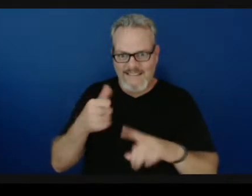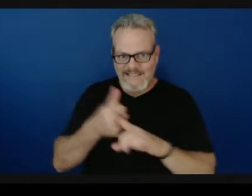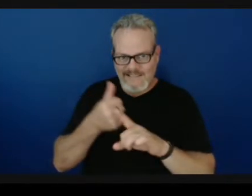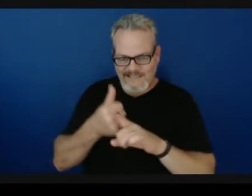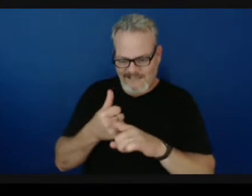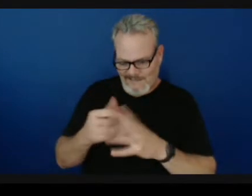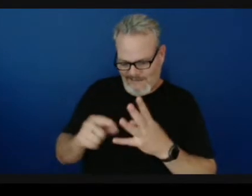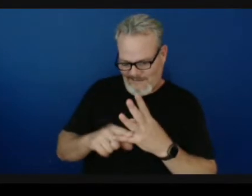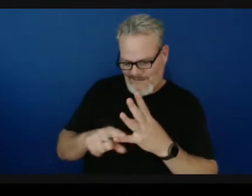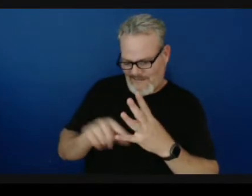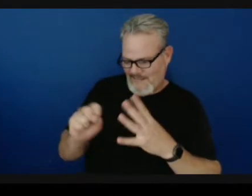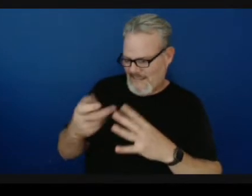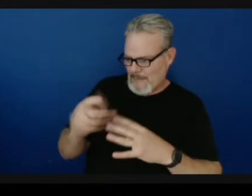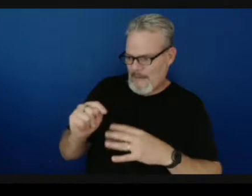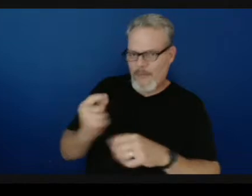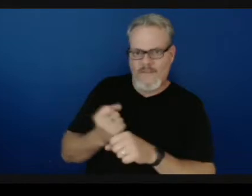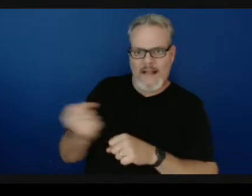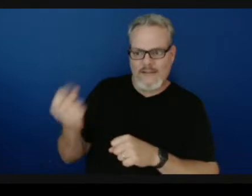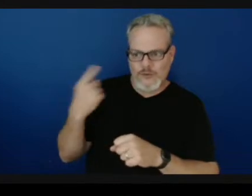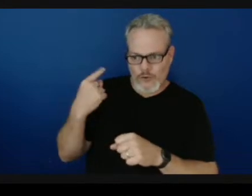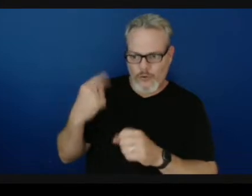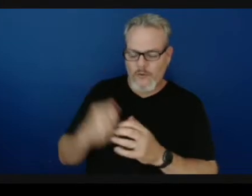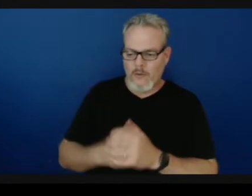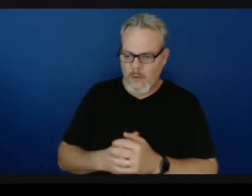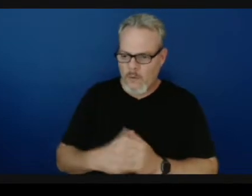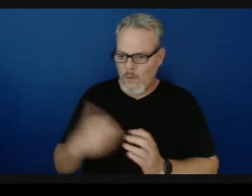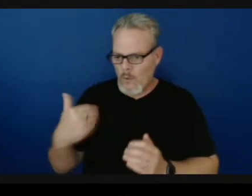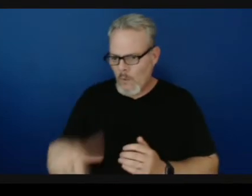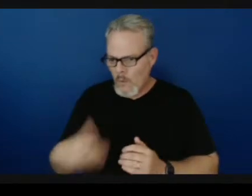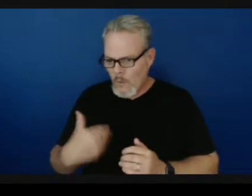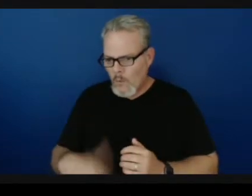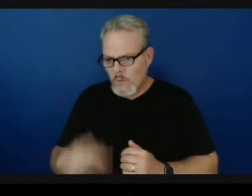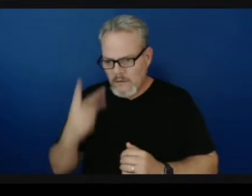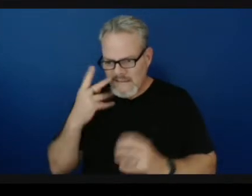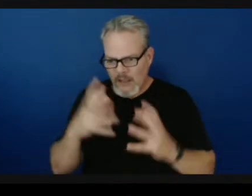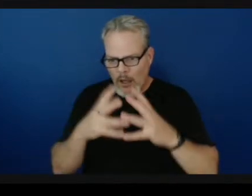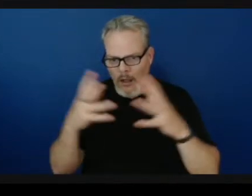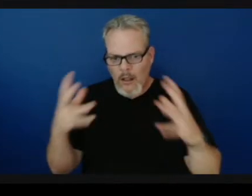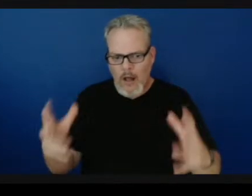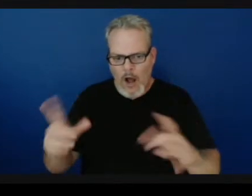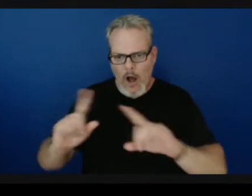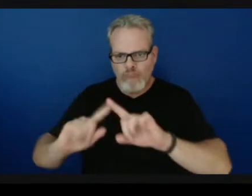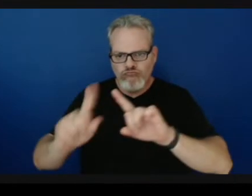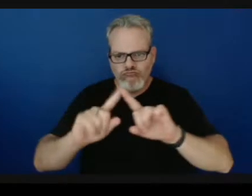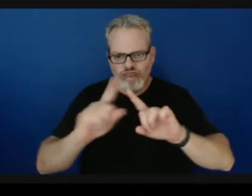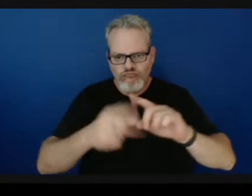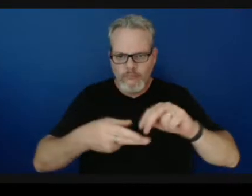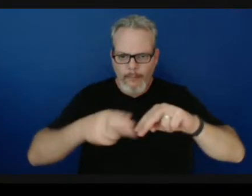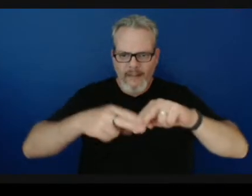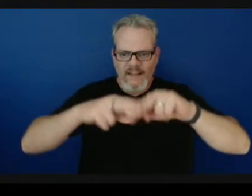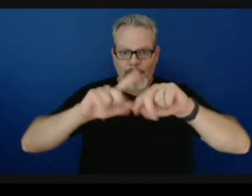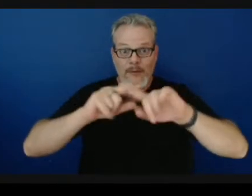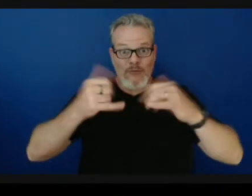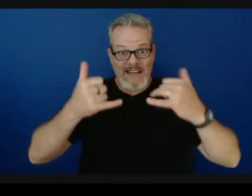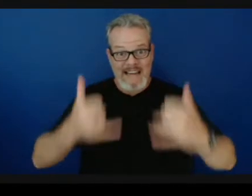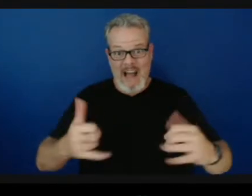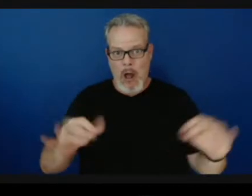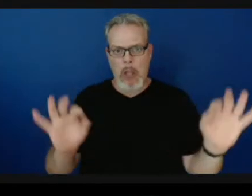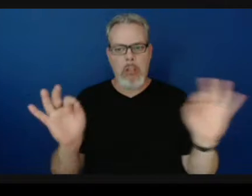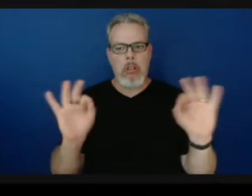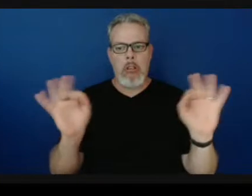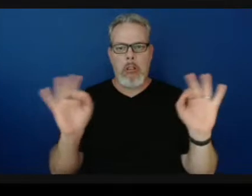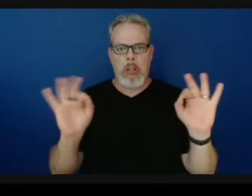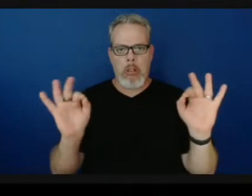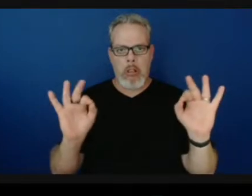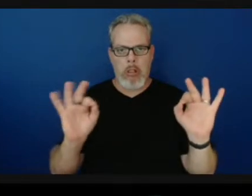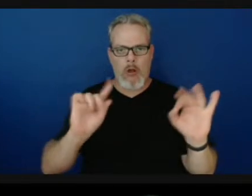So otherwise fairly quiet, lots of mineral buildup coming across the crusted crater floor here, but not much else happening now apart from having a live